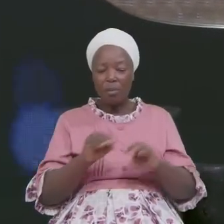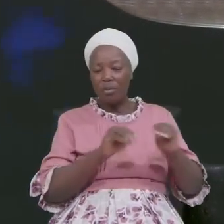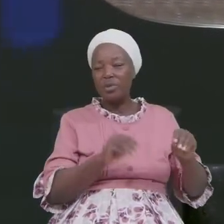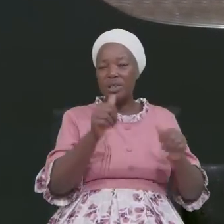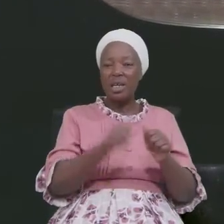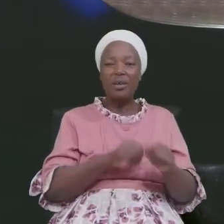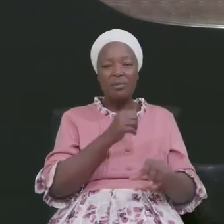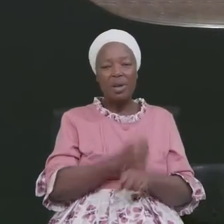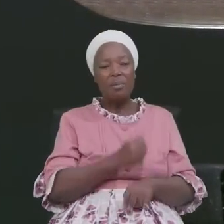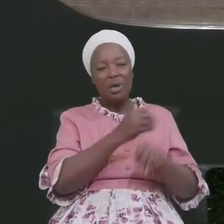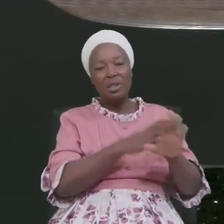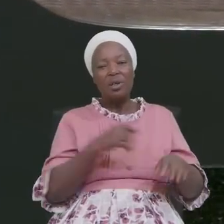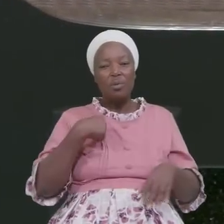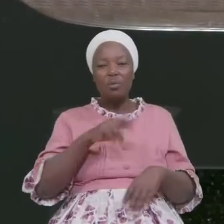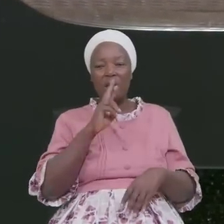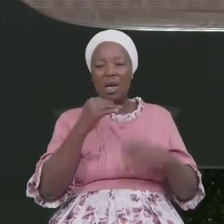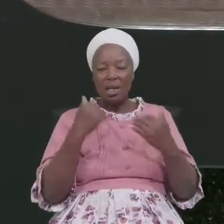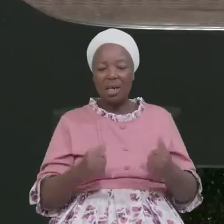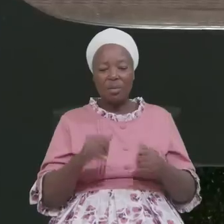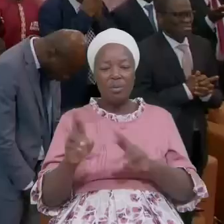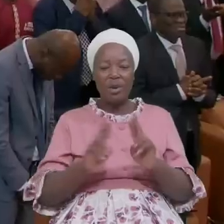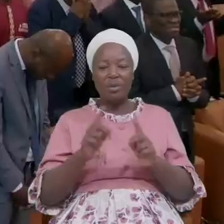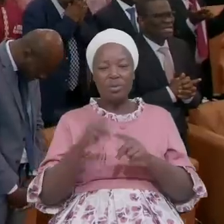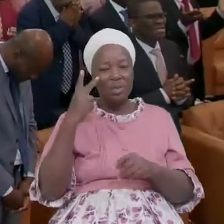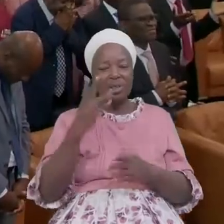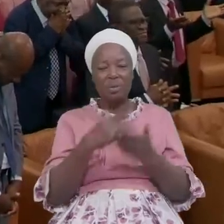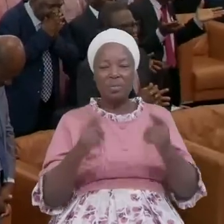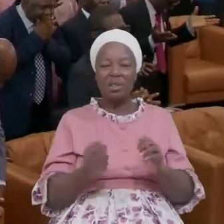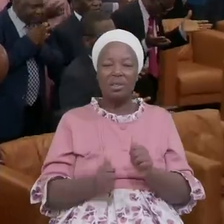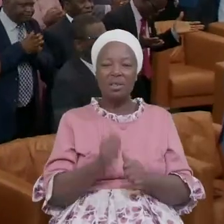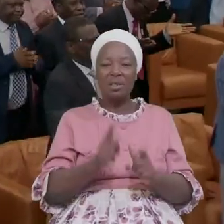mountain. We're now ready to see something greater.